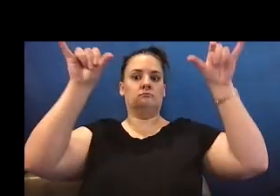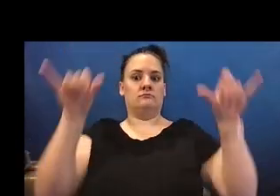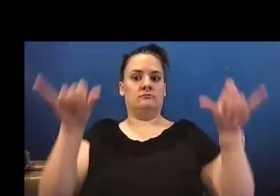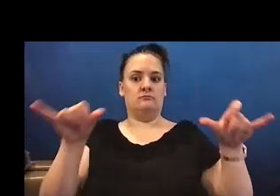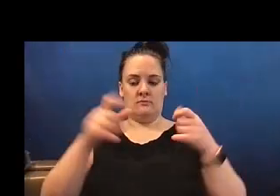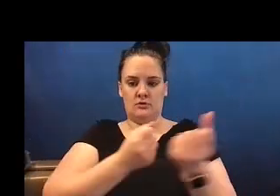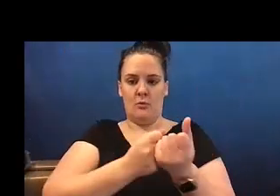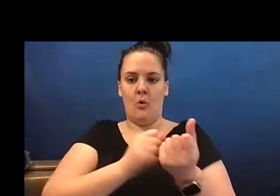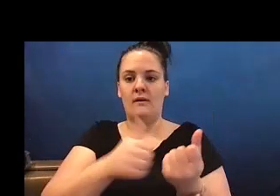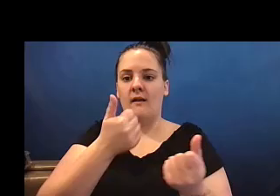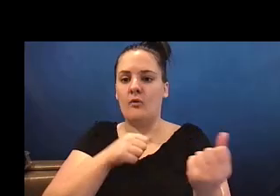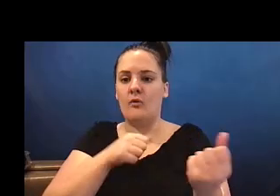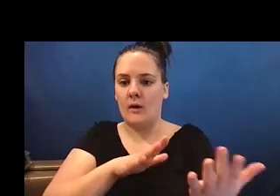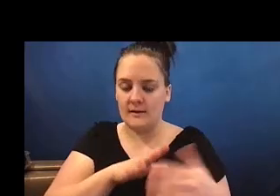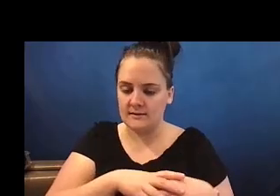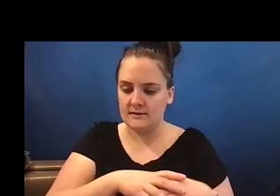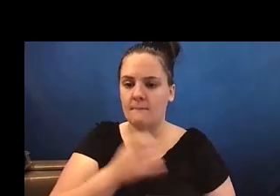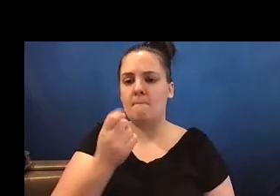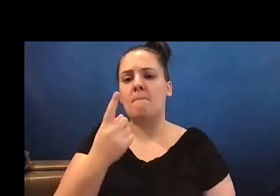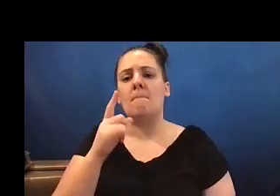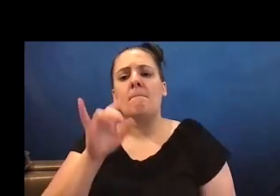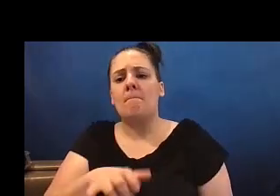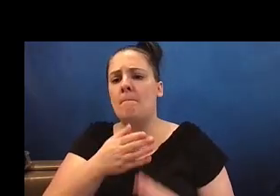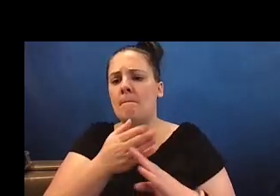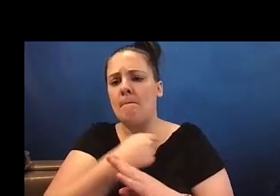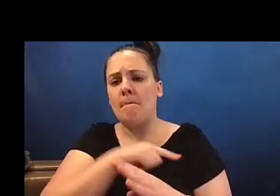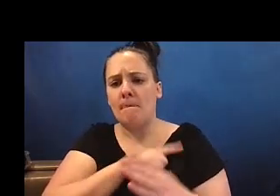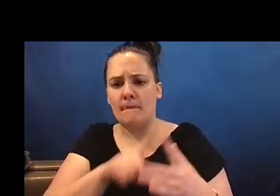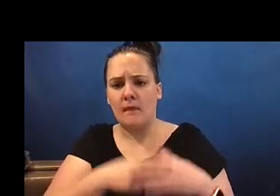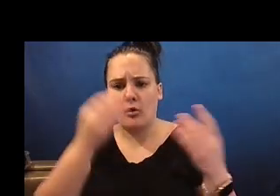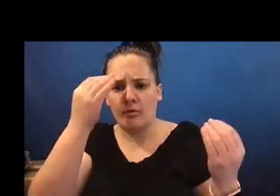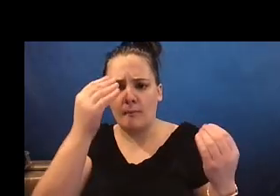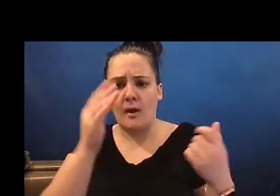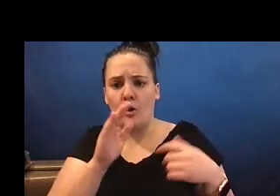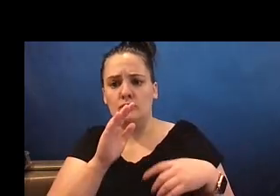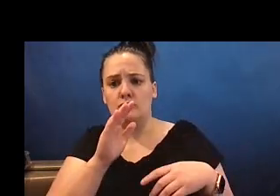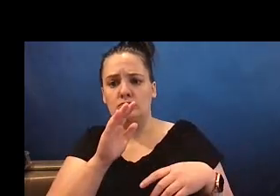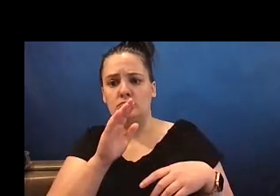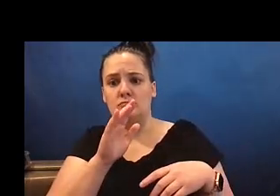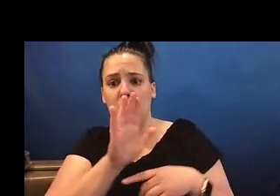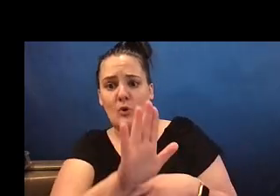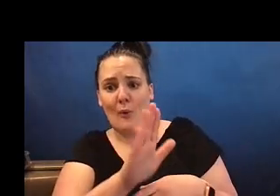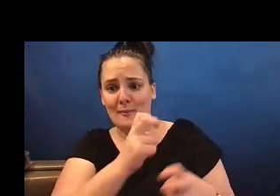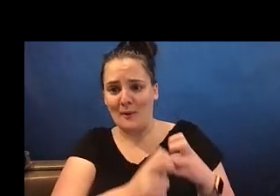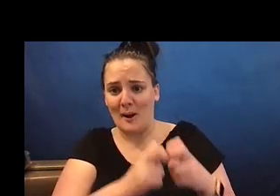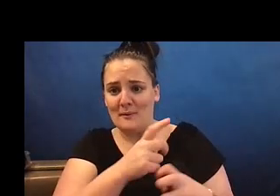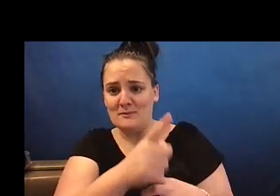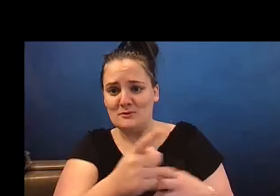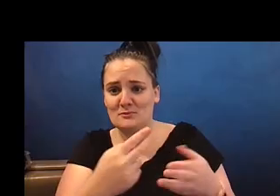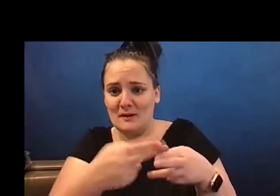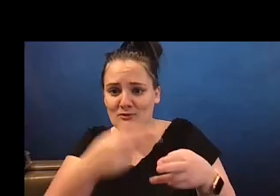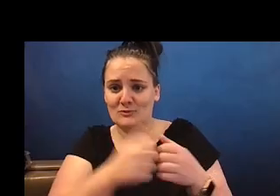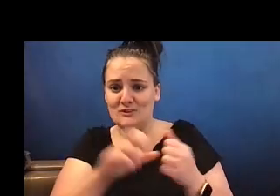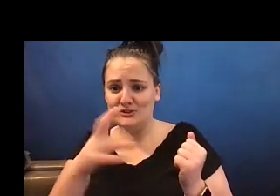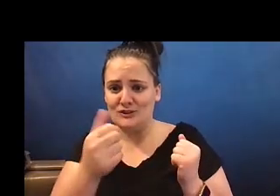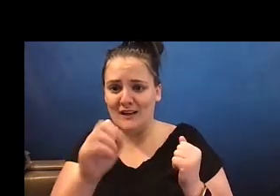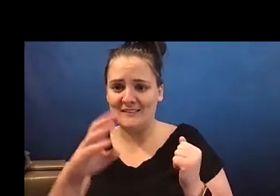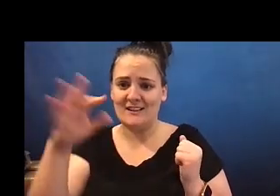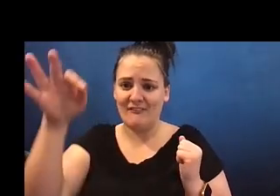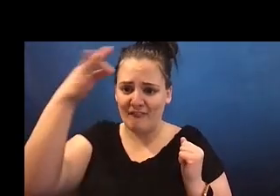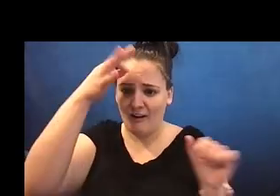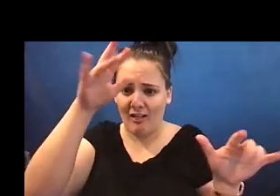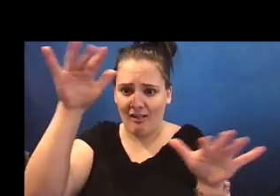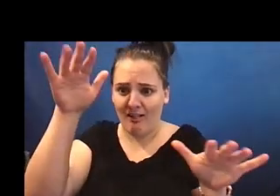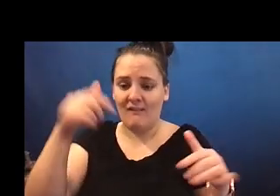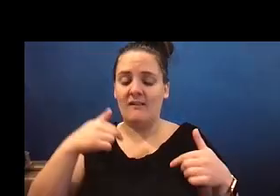other ways. So that's the first, before I even start thinking about your problems or the problems that you laid out with Chase and with the federal cuts, I got